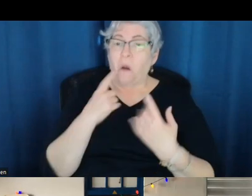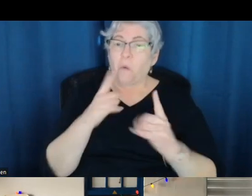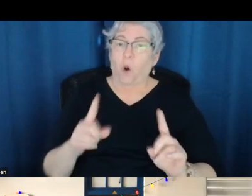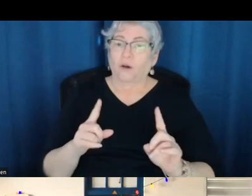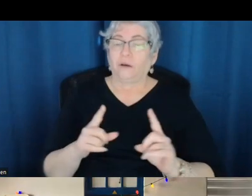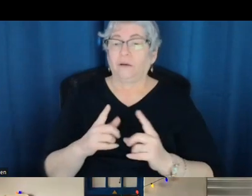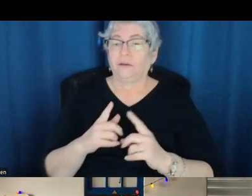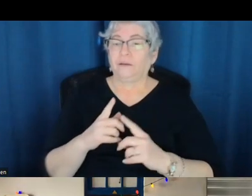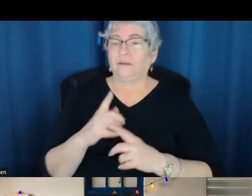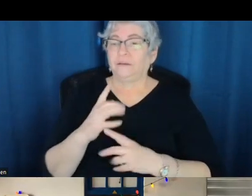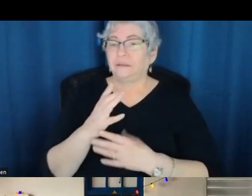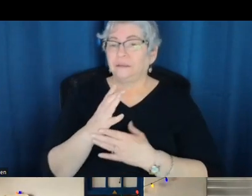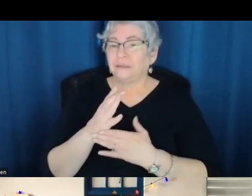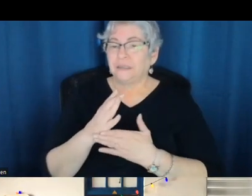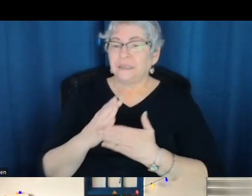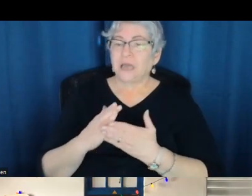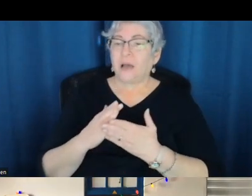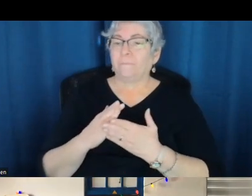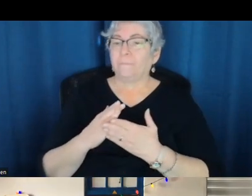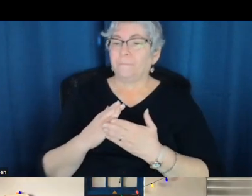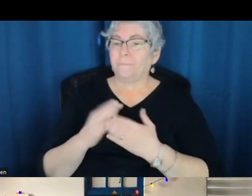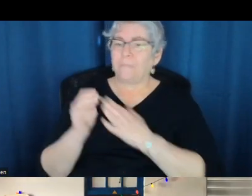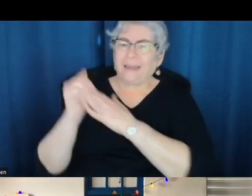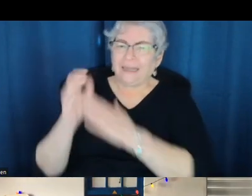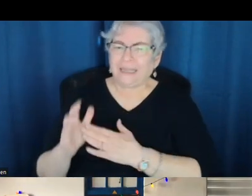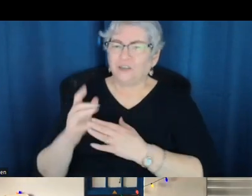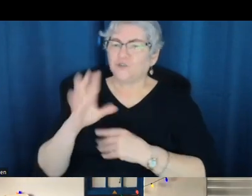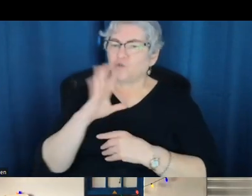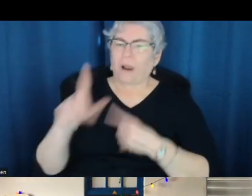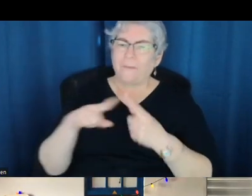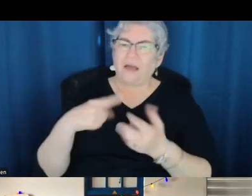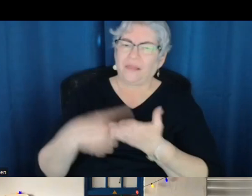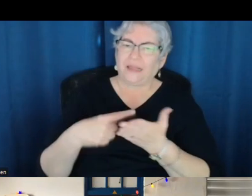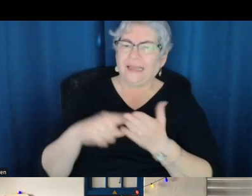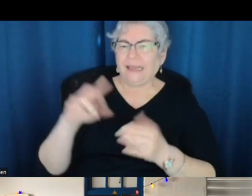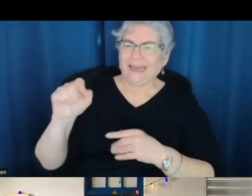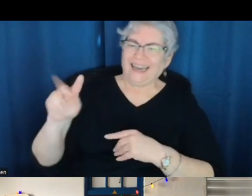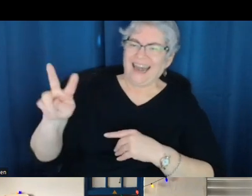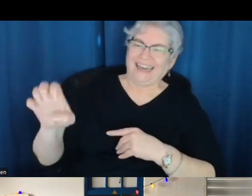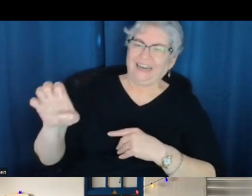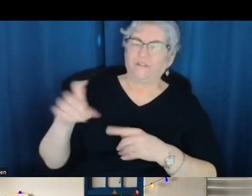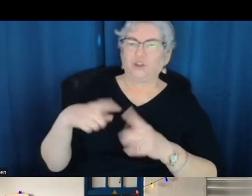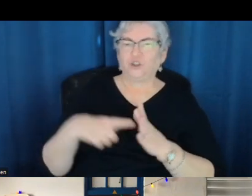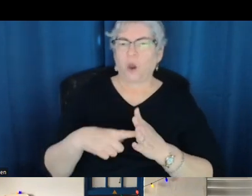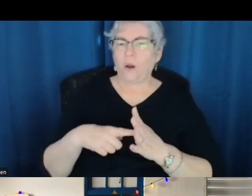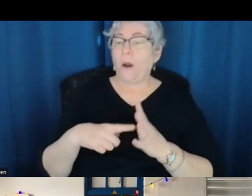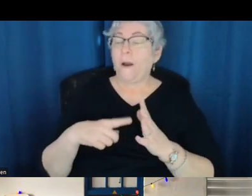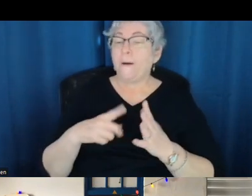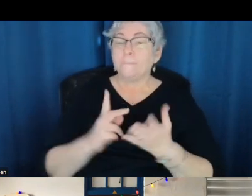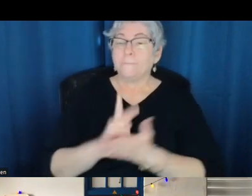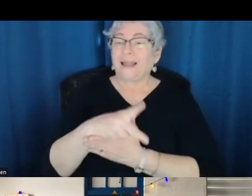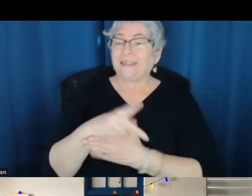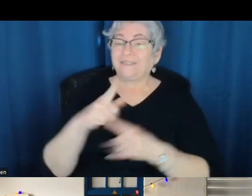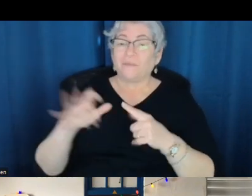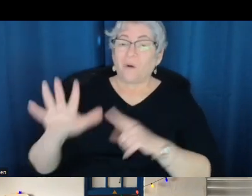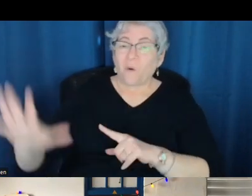certain leaders in the native plant movement who produced books that showed plants from all over the US.